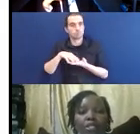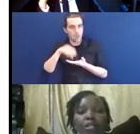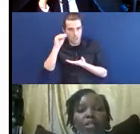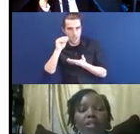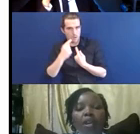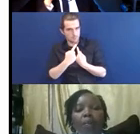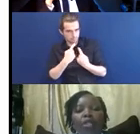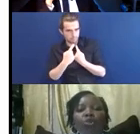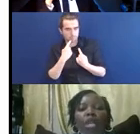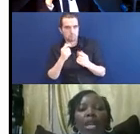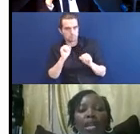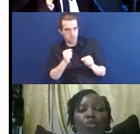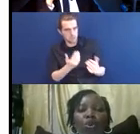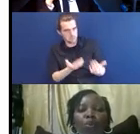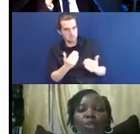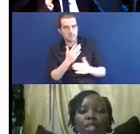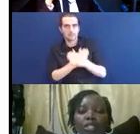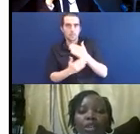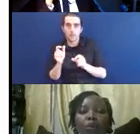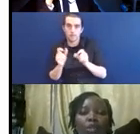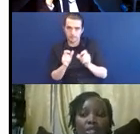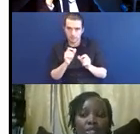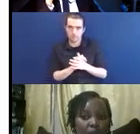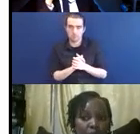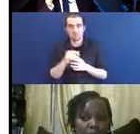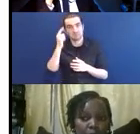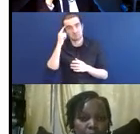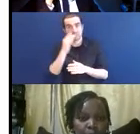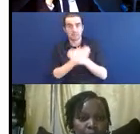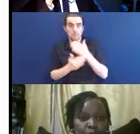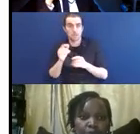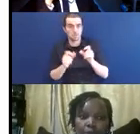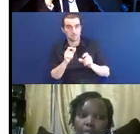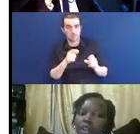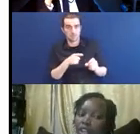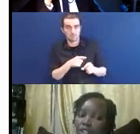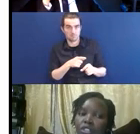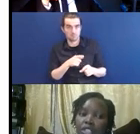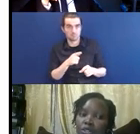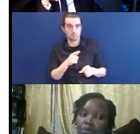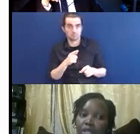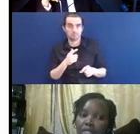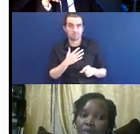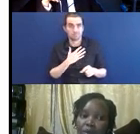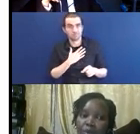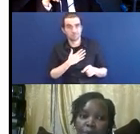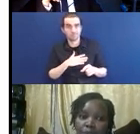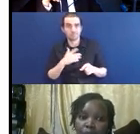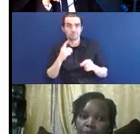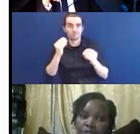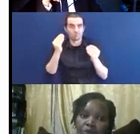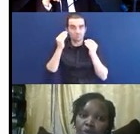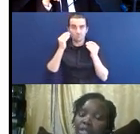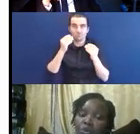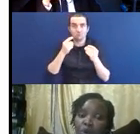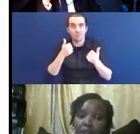employment, but do learn how to communicate with disabled people. Don't assume that disabled people do